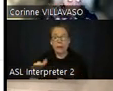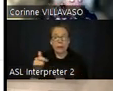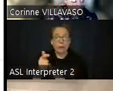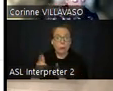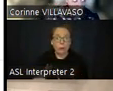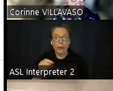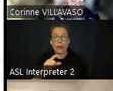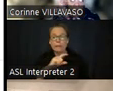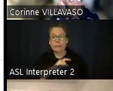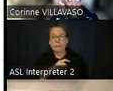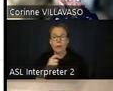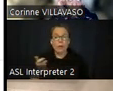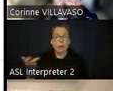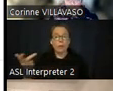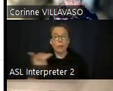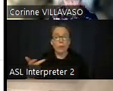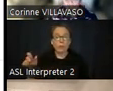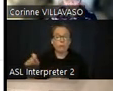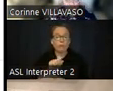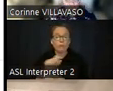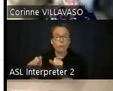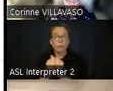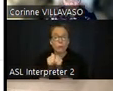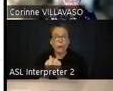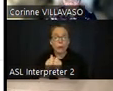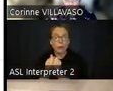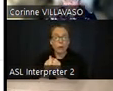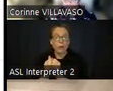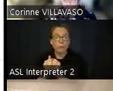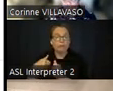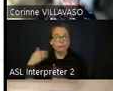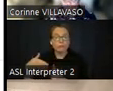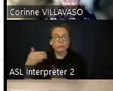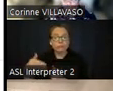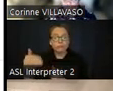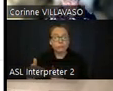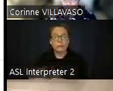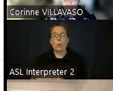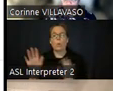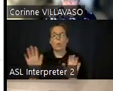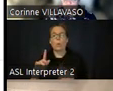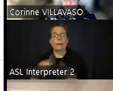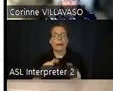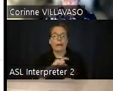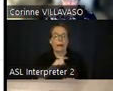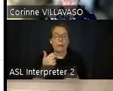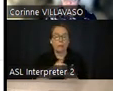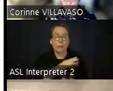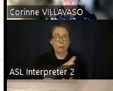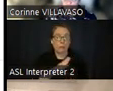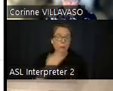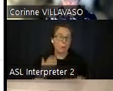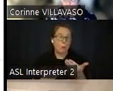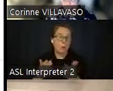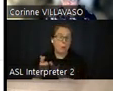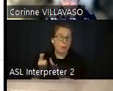had a history of working together. And so, okay, we can't have a cop on the board, but how about we can have a